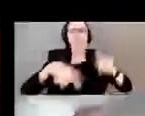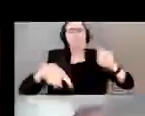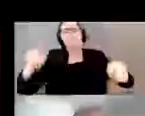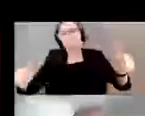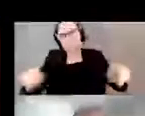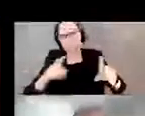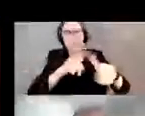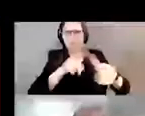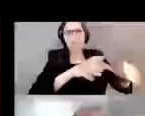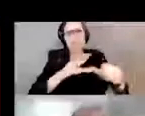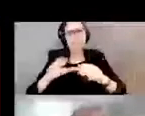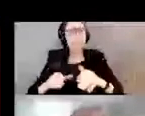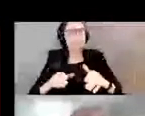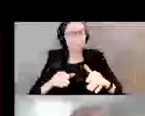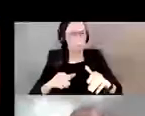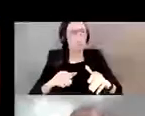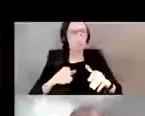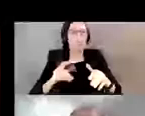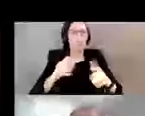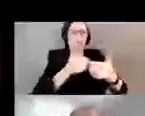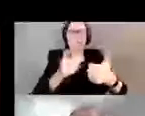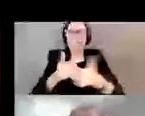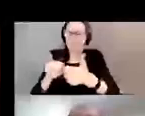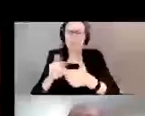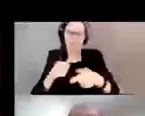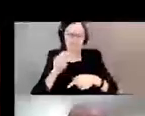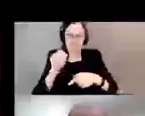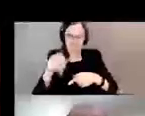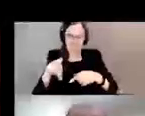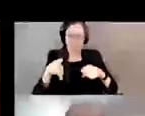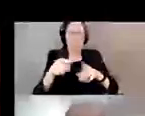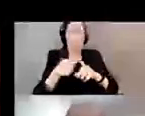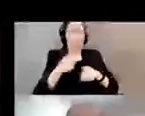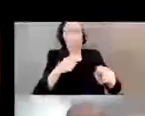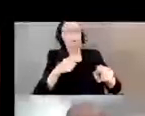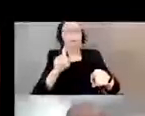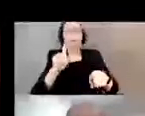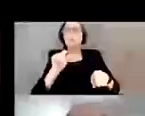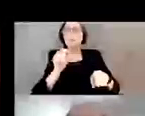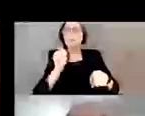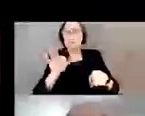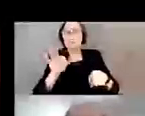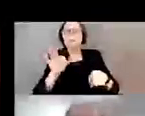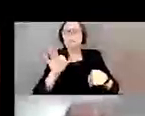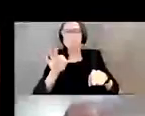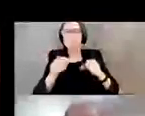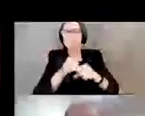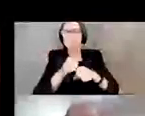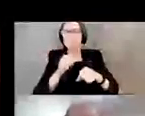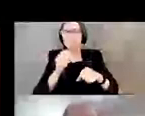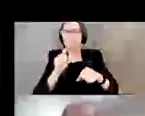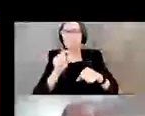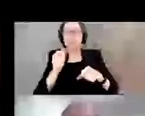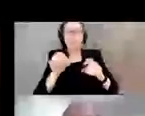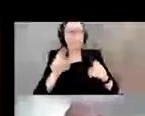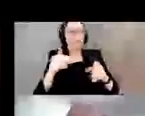multi-ethnic and fracturous it really is, this map is from 2019. Roughly, you have about